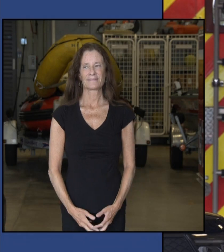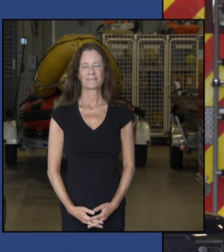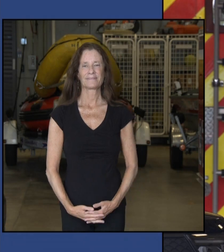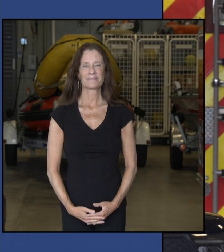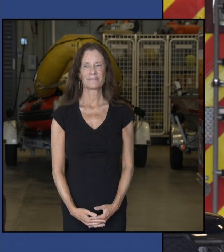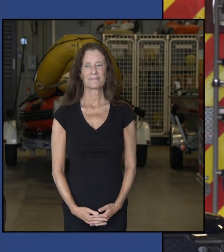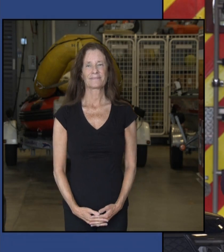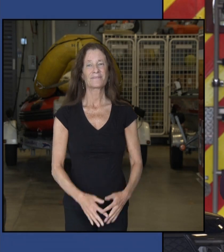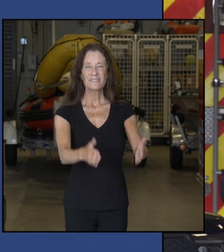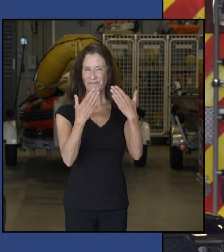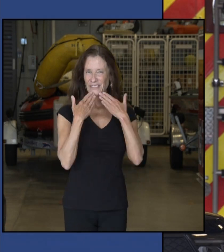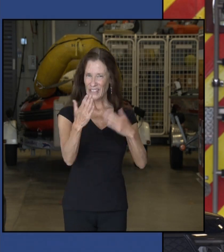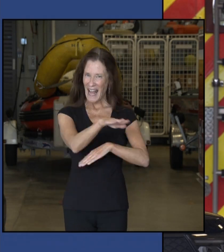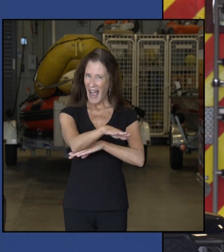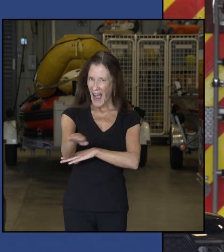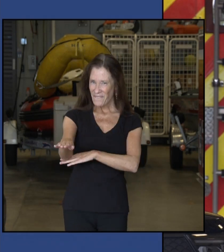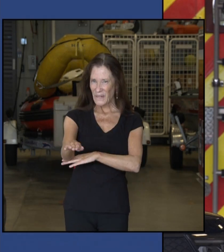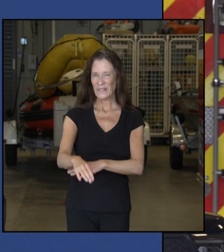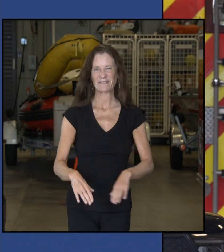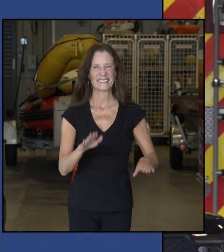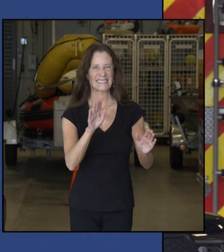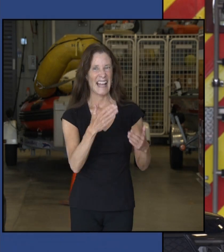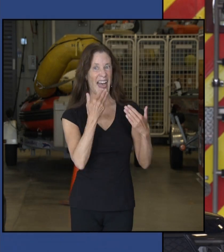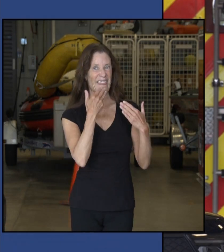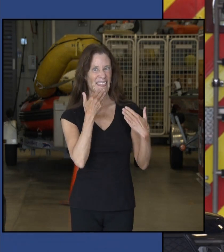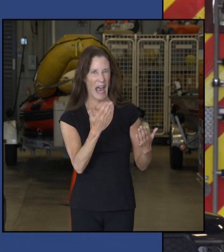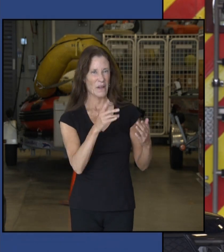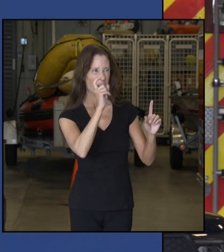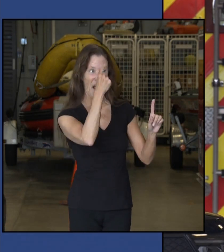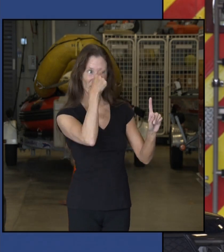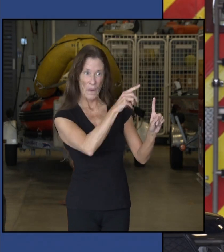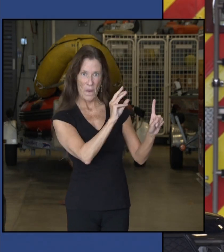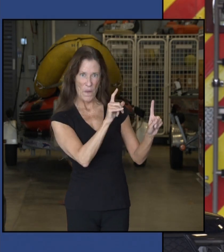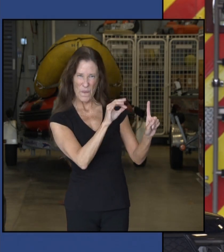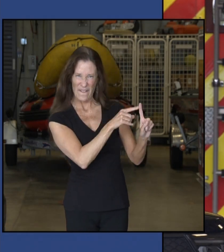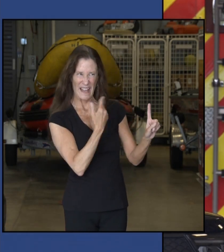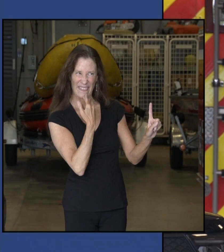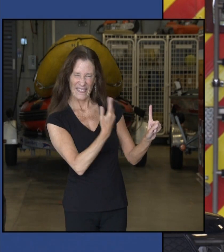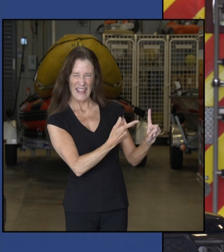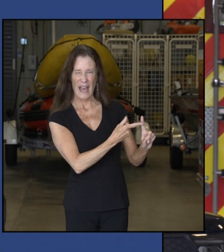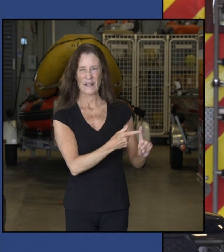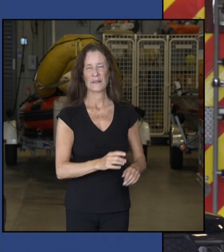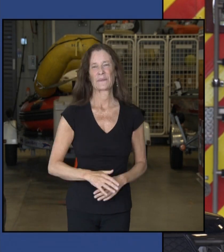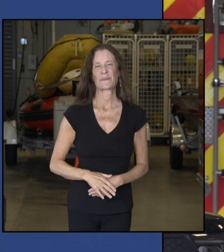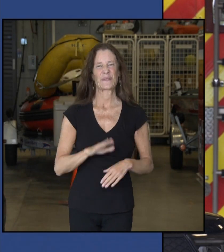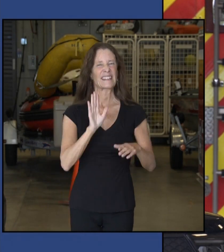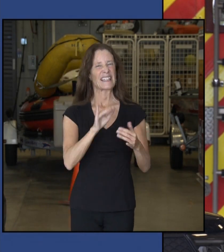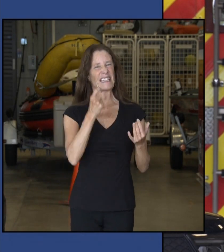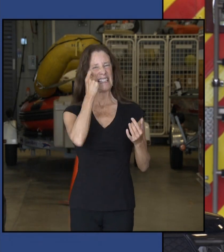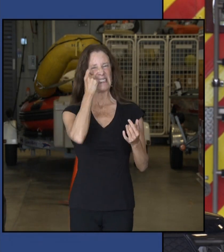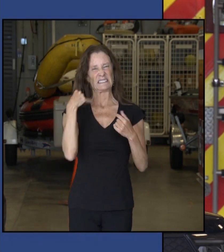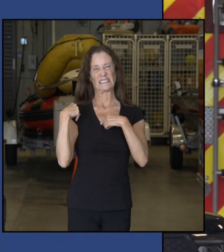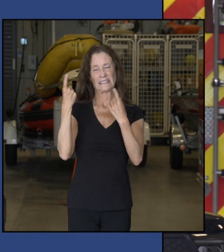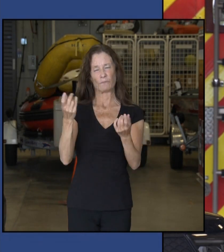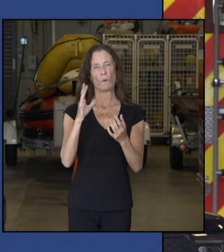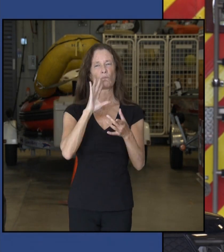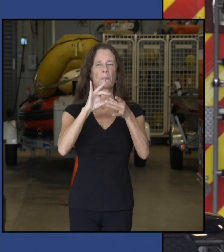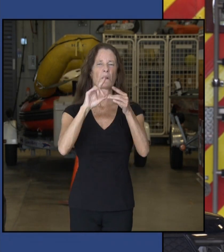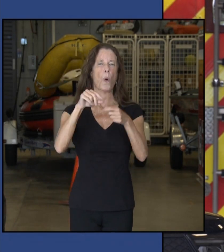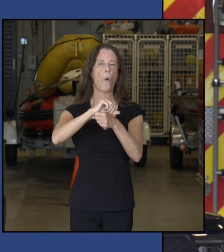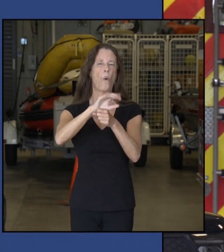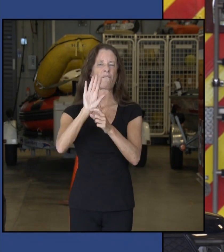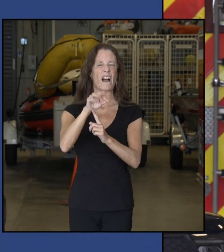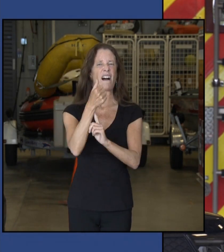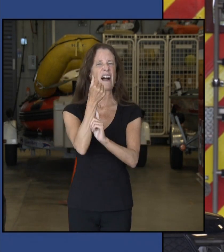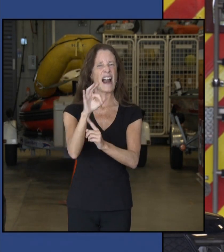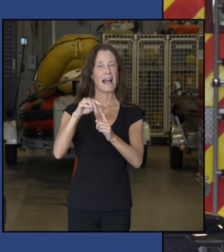Well, good afternoon. Thank you so much, Governor. Here is our latest update on COVID-19 in Pennsylvania. As of